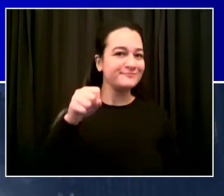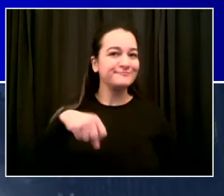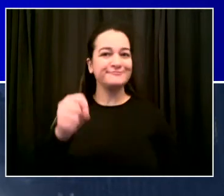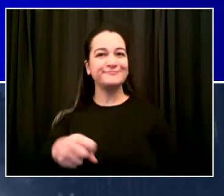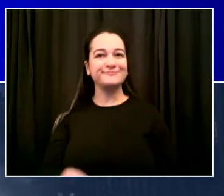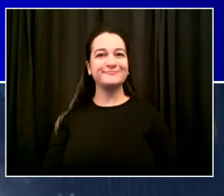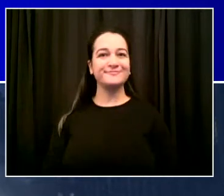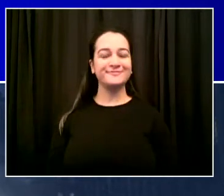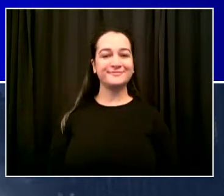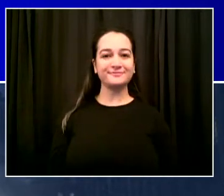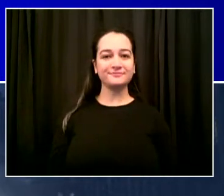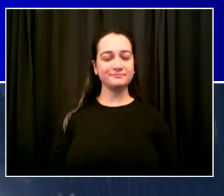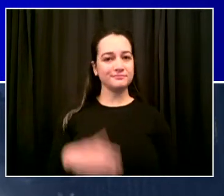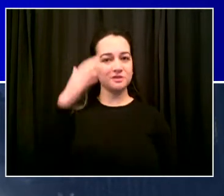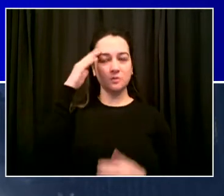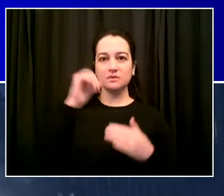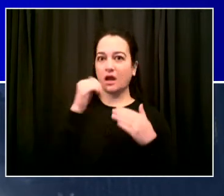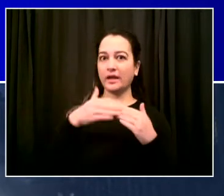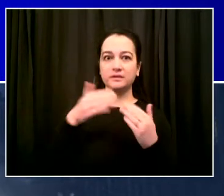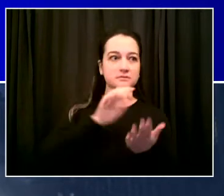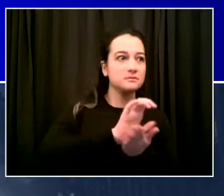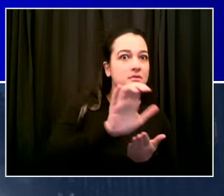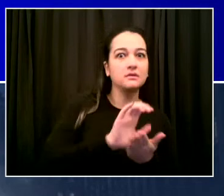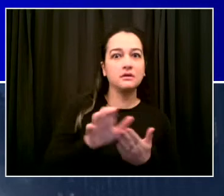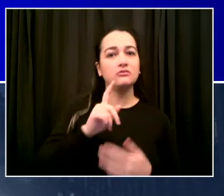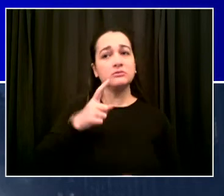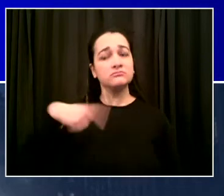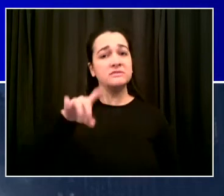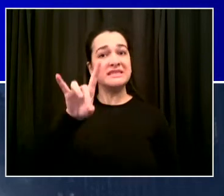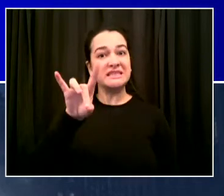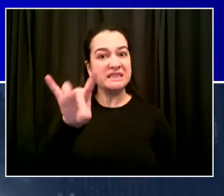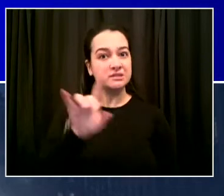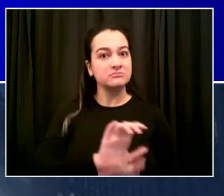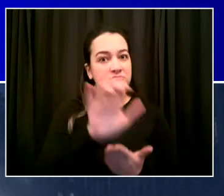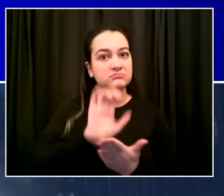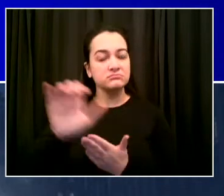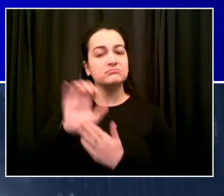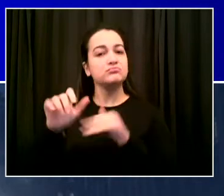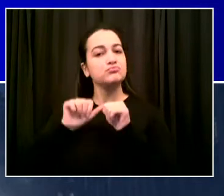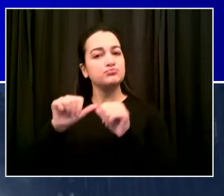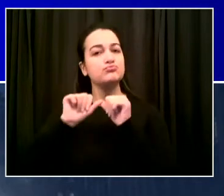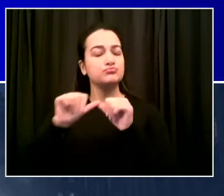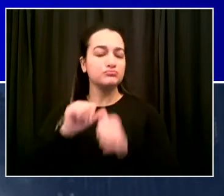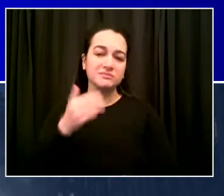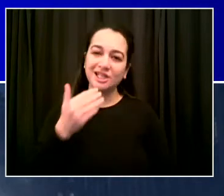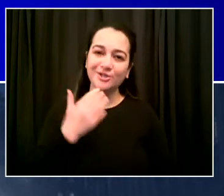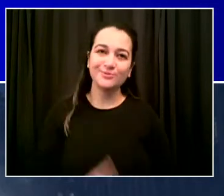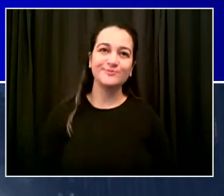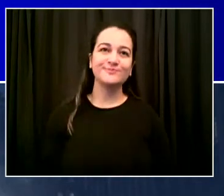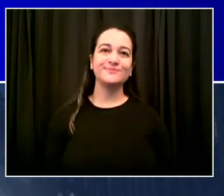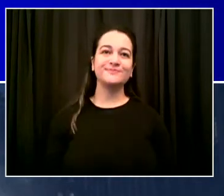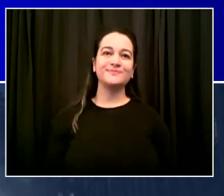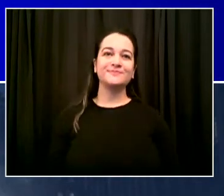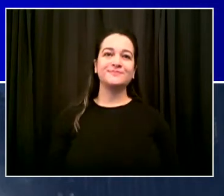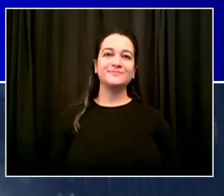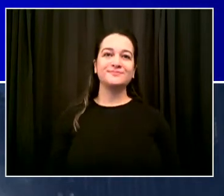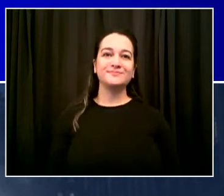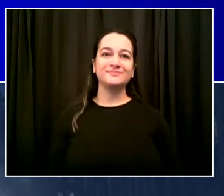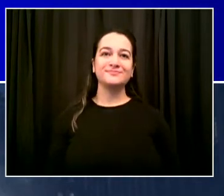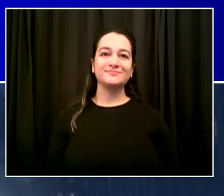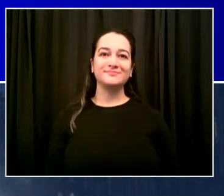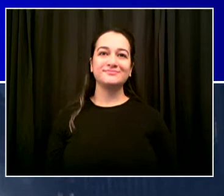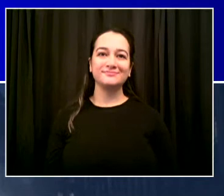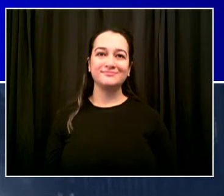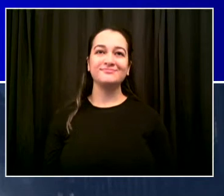do their job so well. So everyone, do me a favor today. If you see anyone from the sanitation department, just thank them. They do a tough